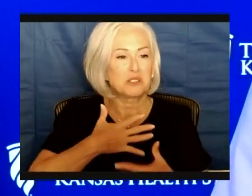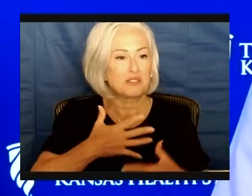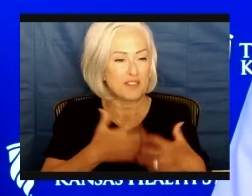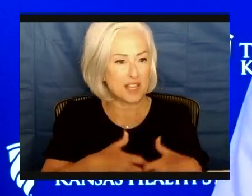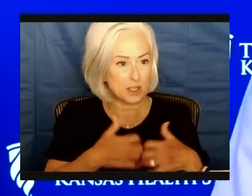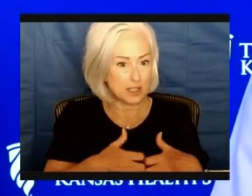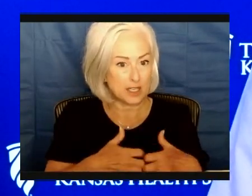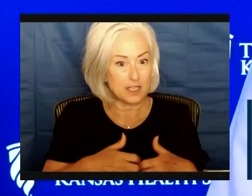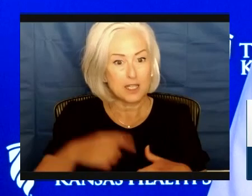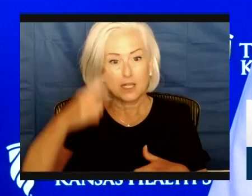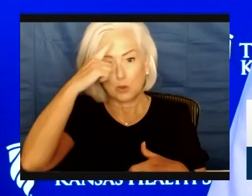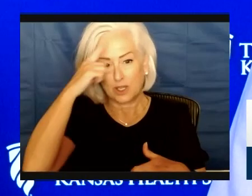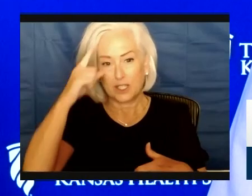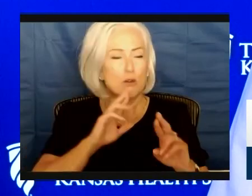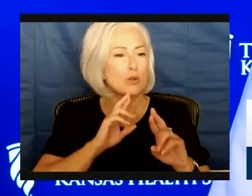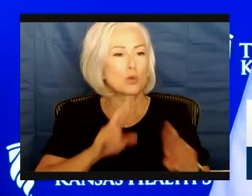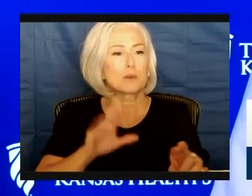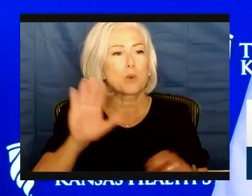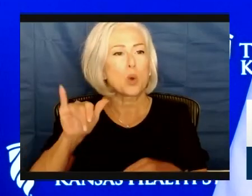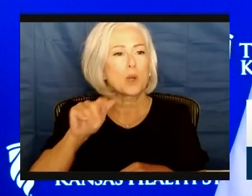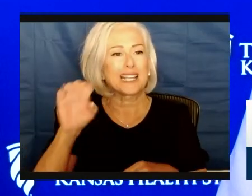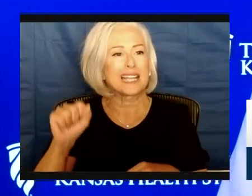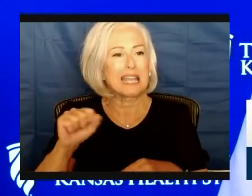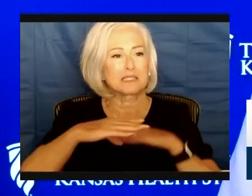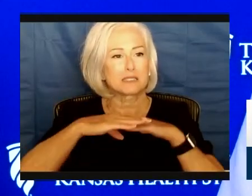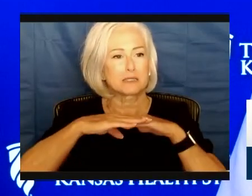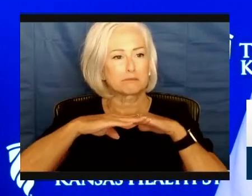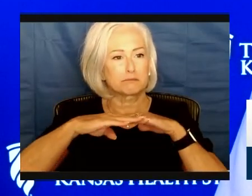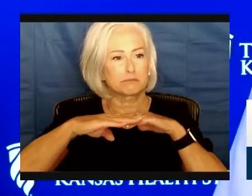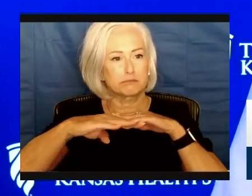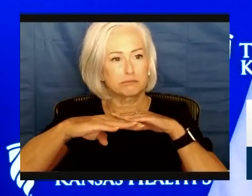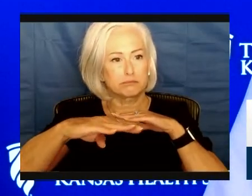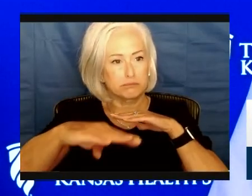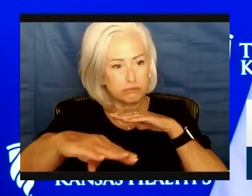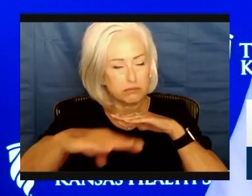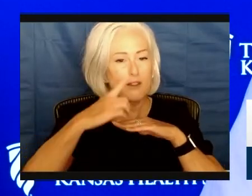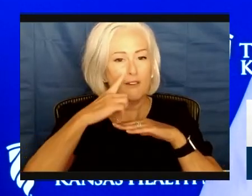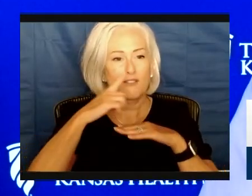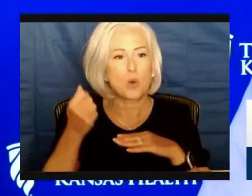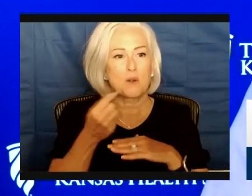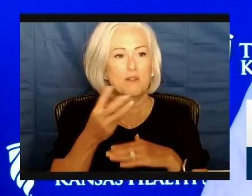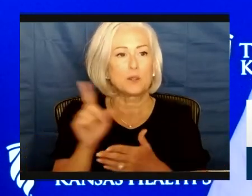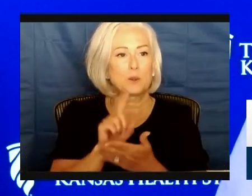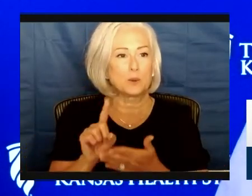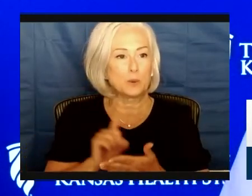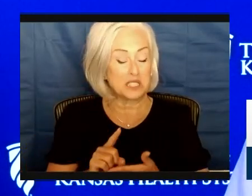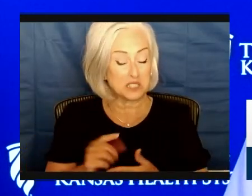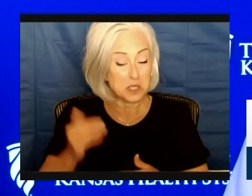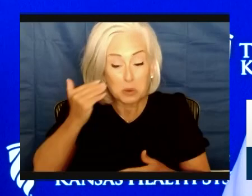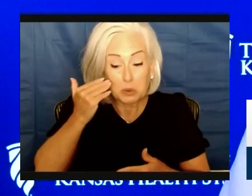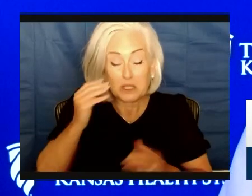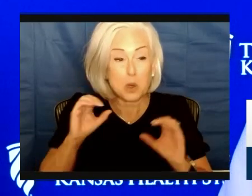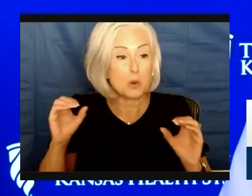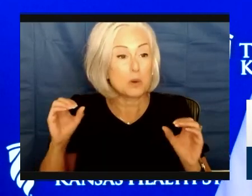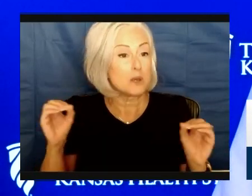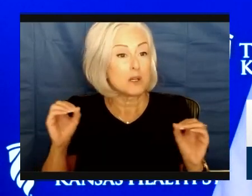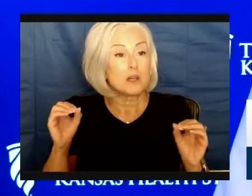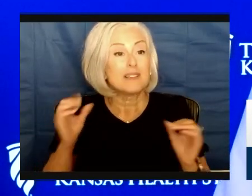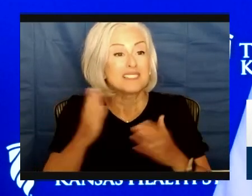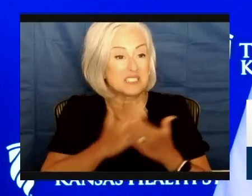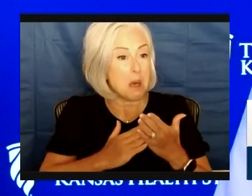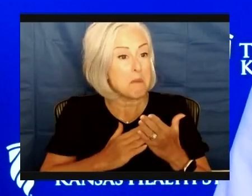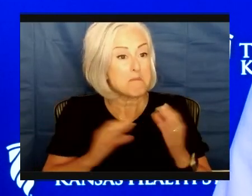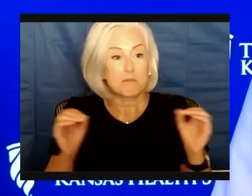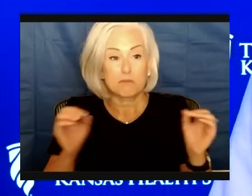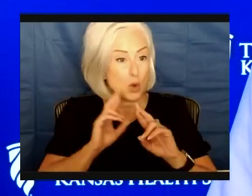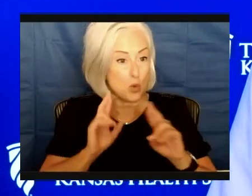for the past few weeks. And obviously we understand as well that there are unreported cases because of at-home testing or no testing at all. So